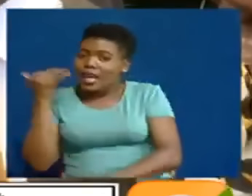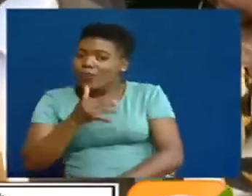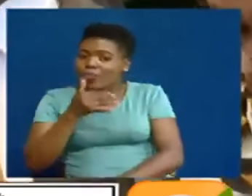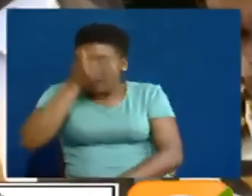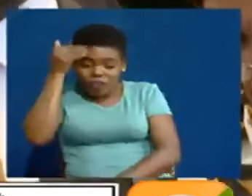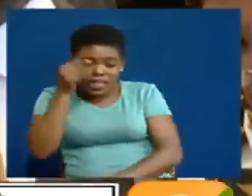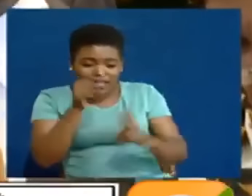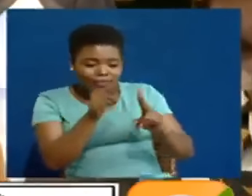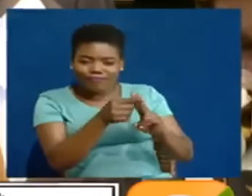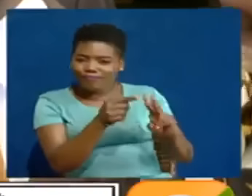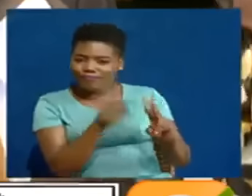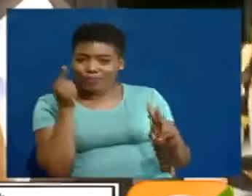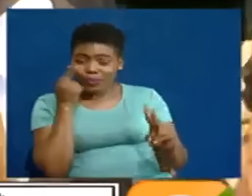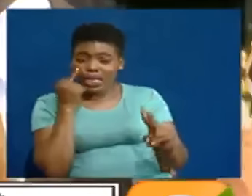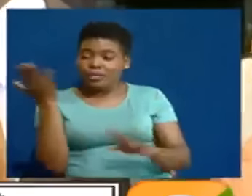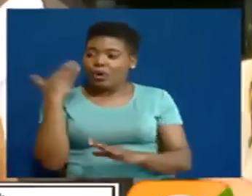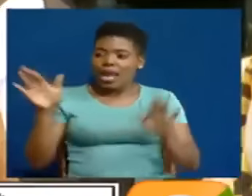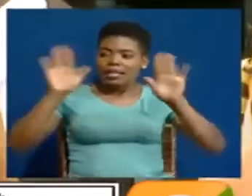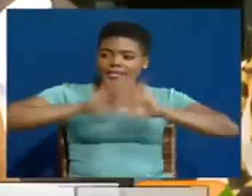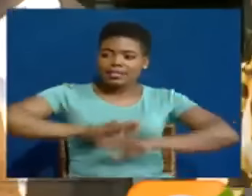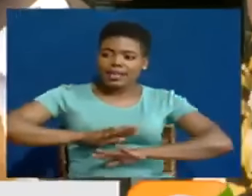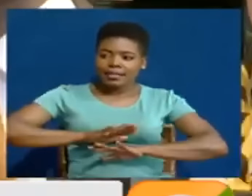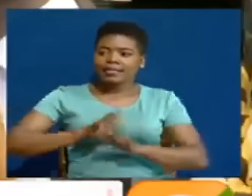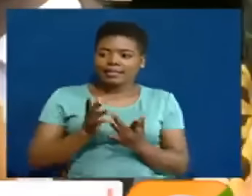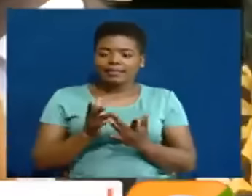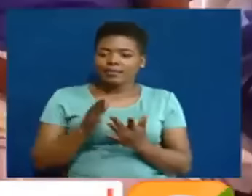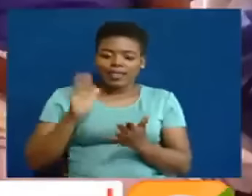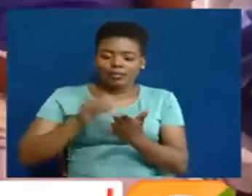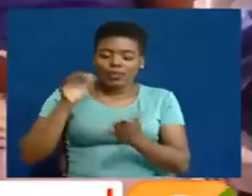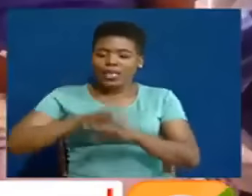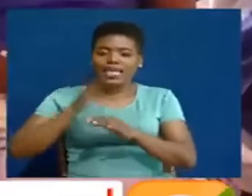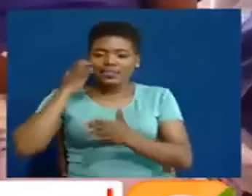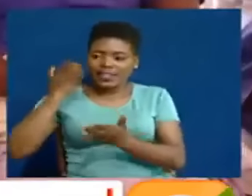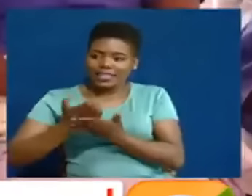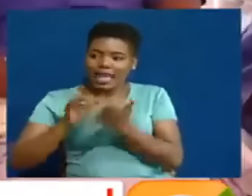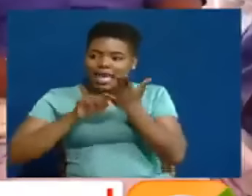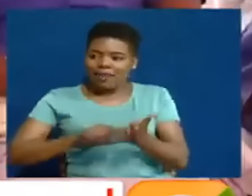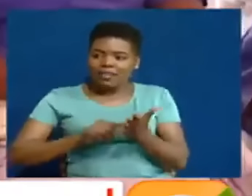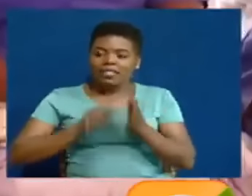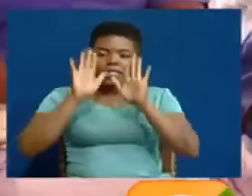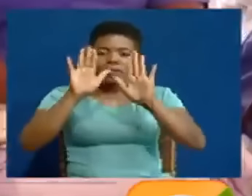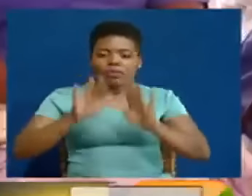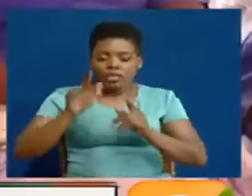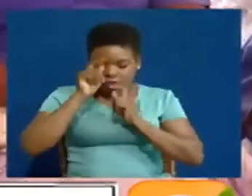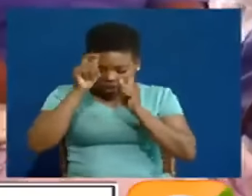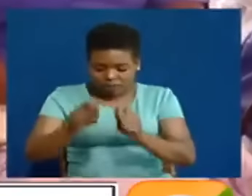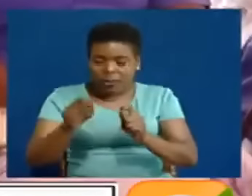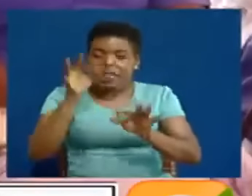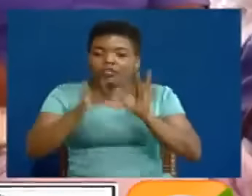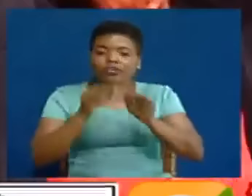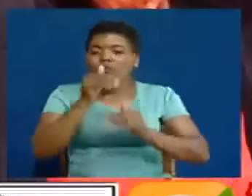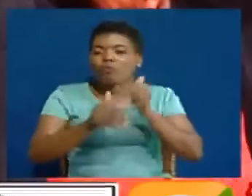overbearing executive, last night was our evidence. Emphasizing the importance of respecting judicial